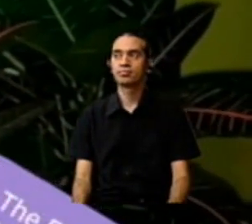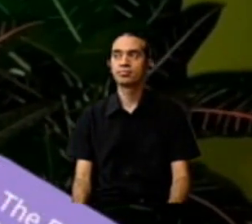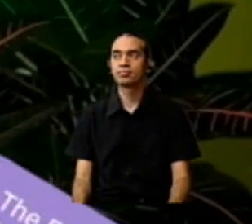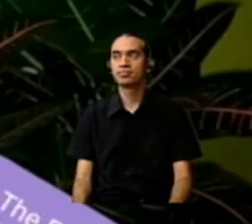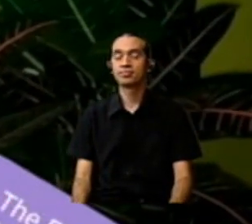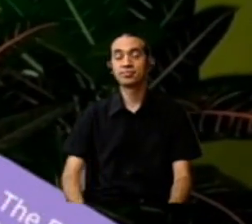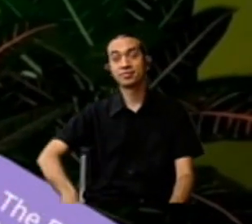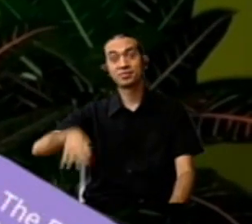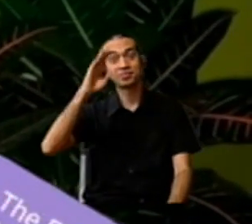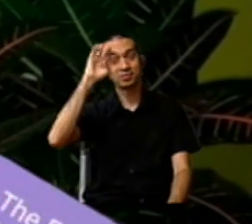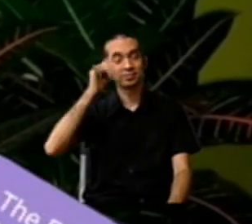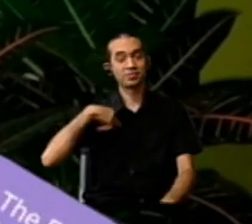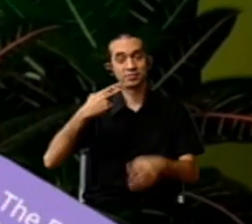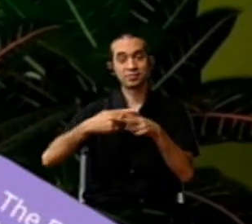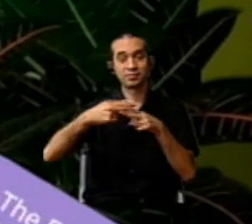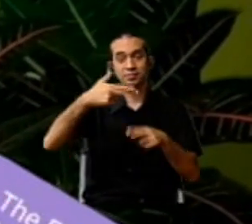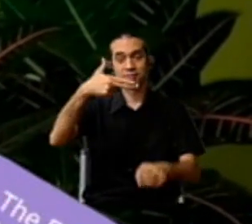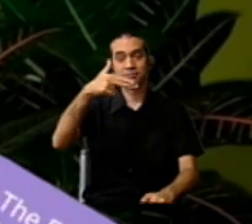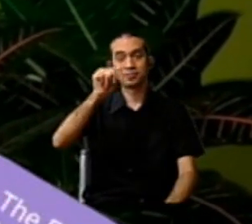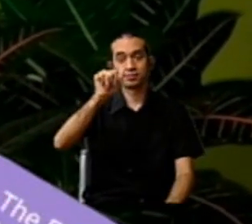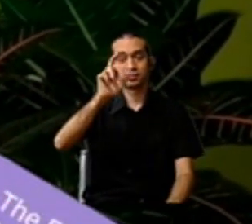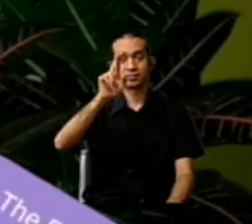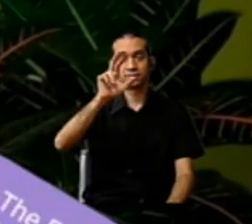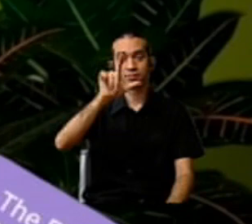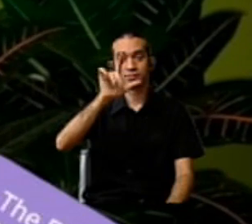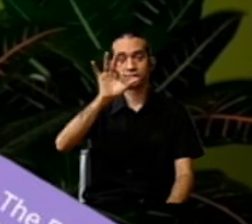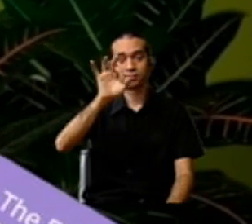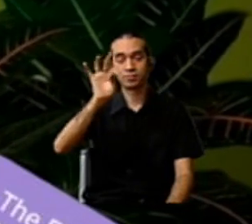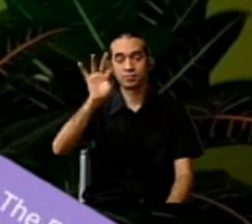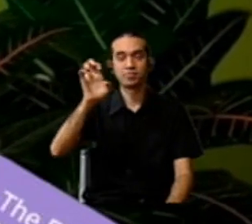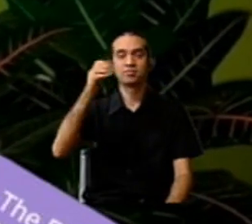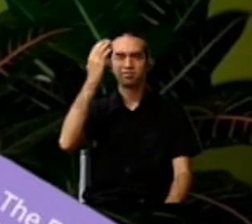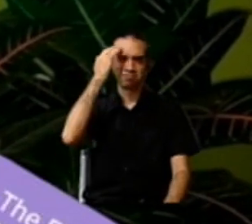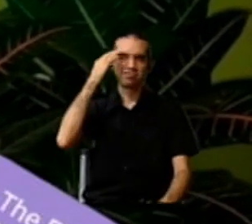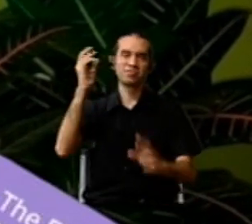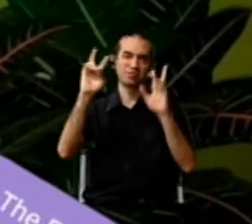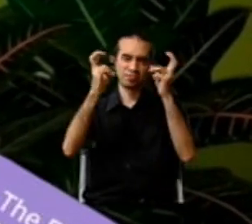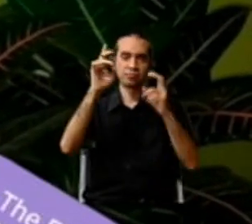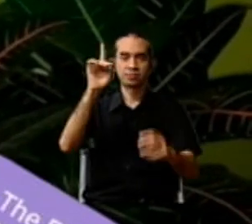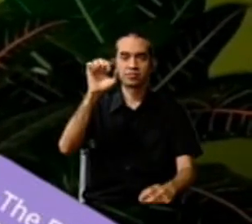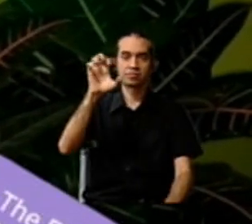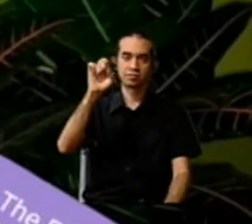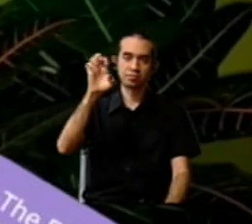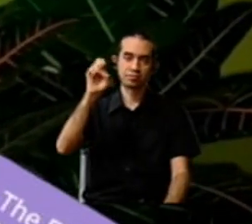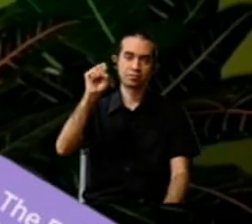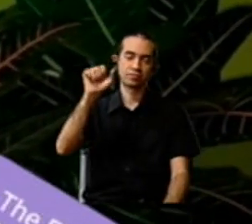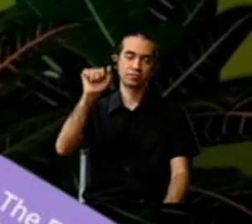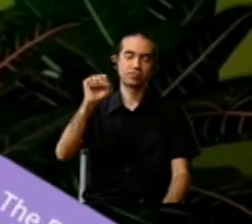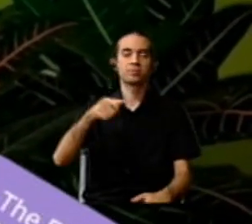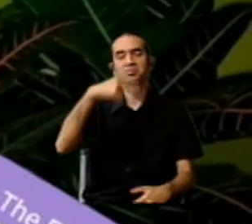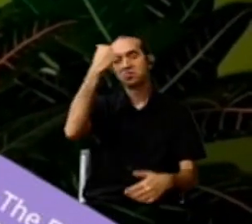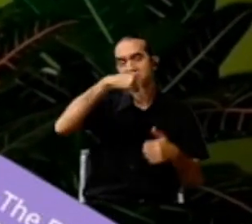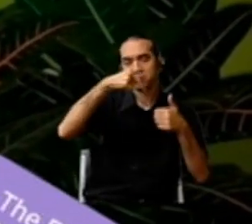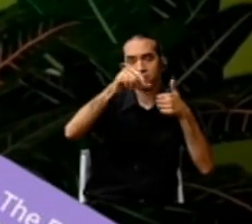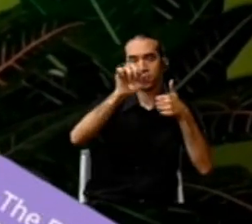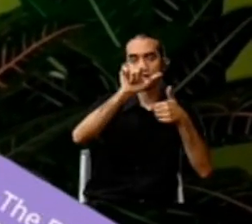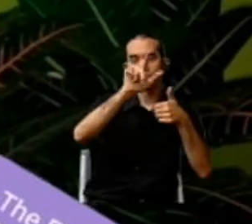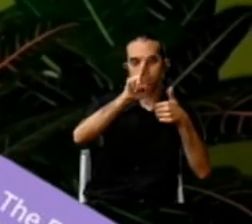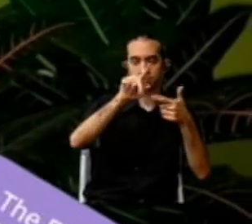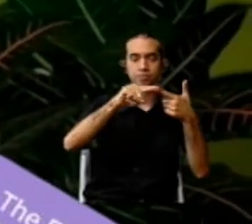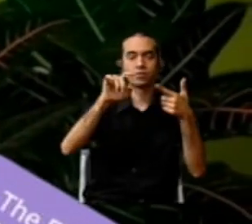Hello, my name is Charlotte. I know the diseases like flu,